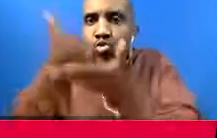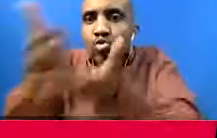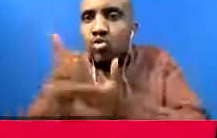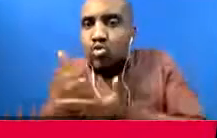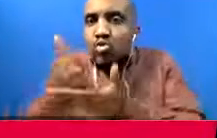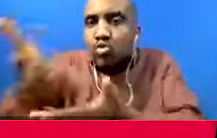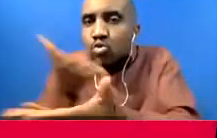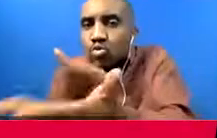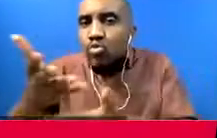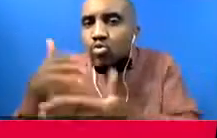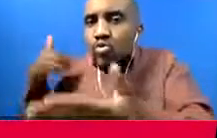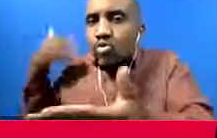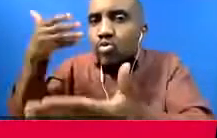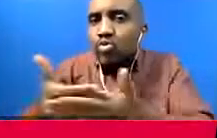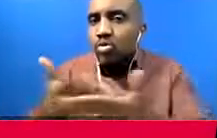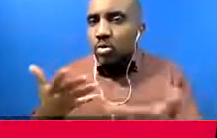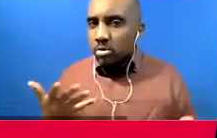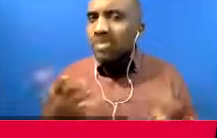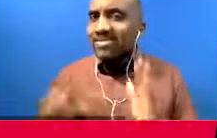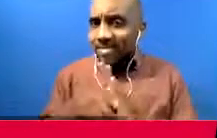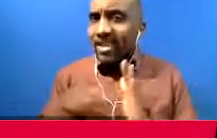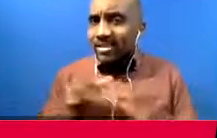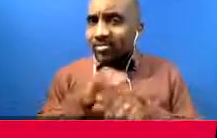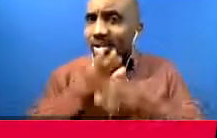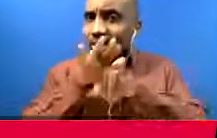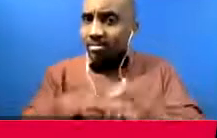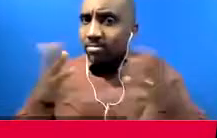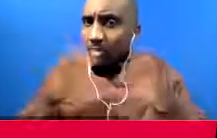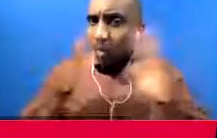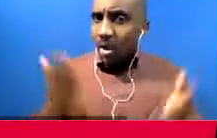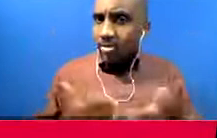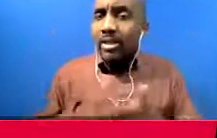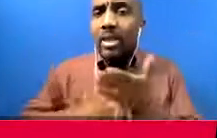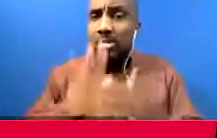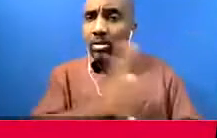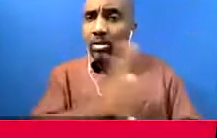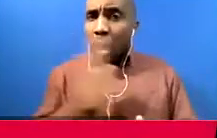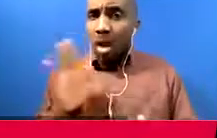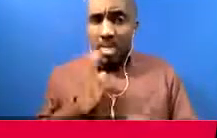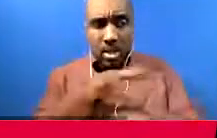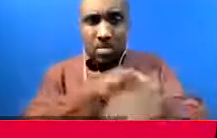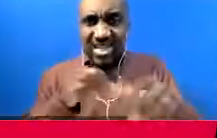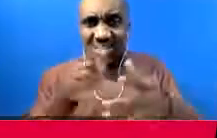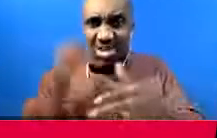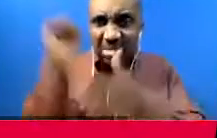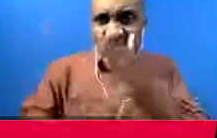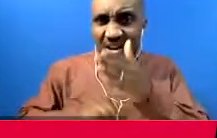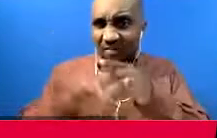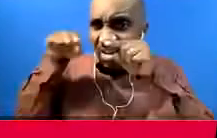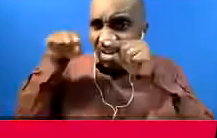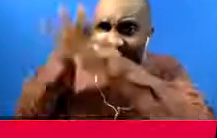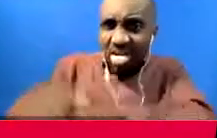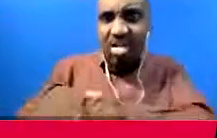this has a lot of negative effects. This supports the trend in increasingly militarized policing tactics, with the line between the police